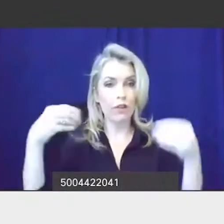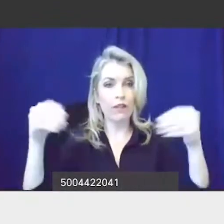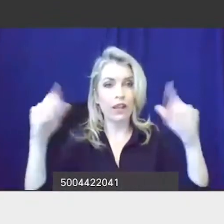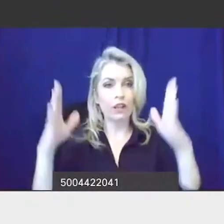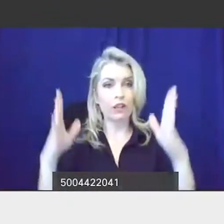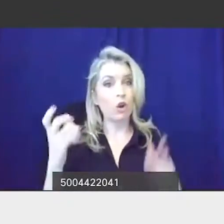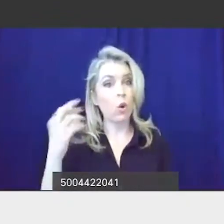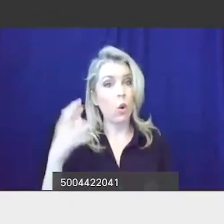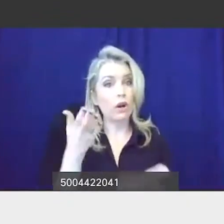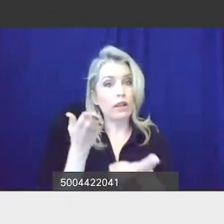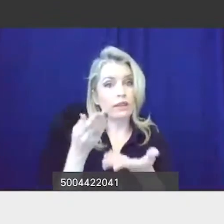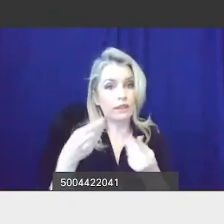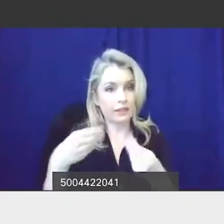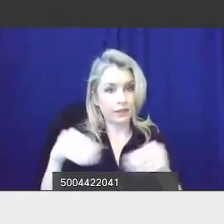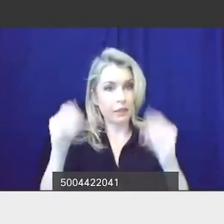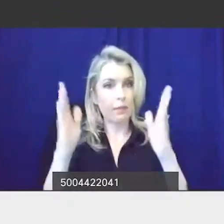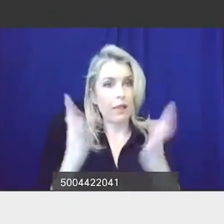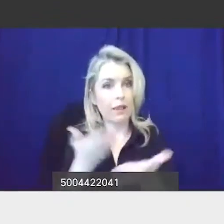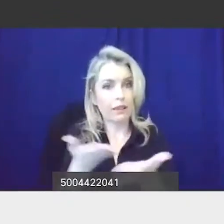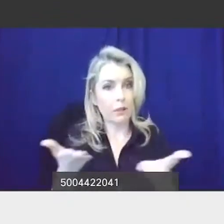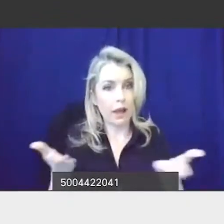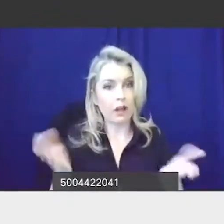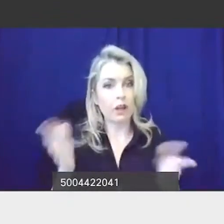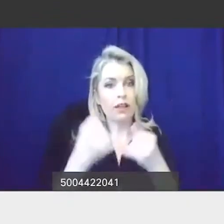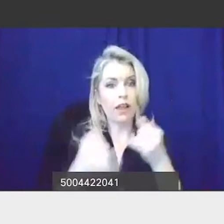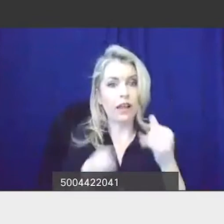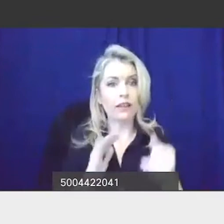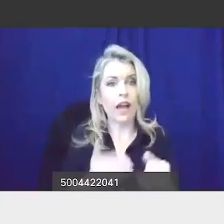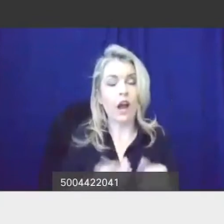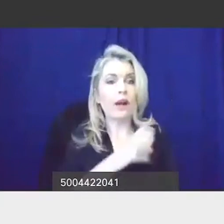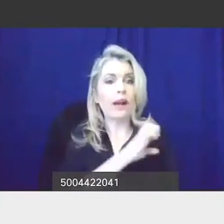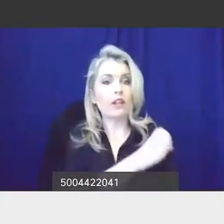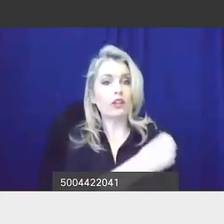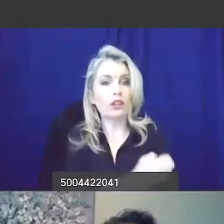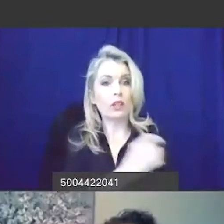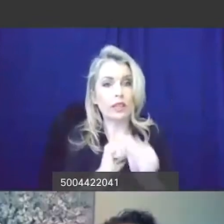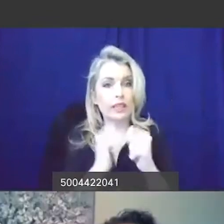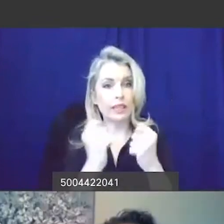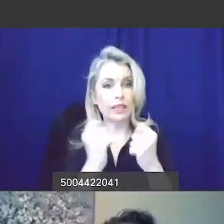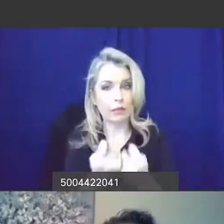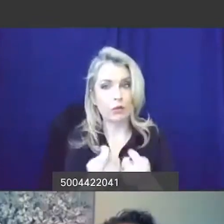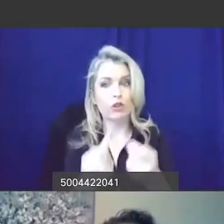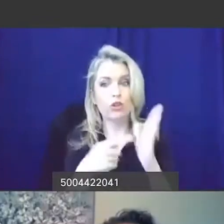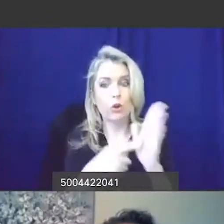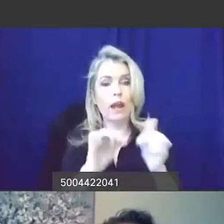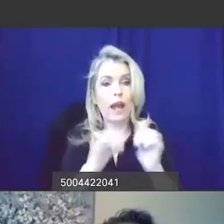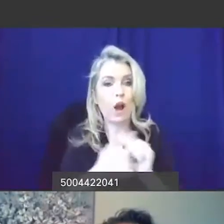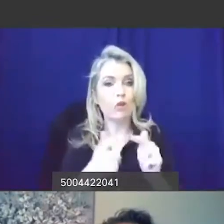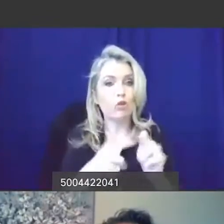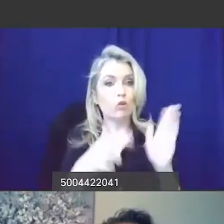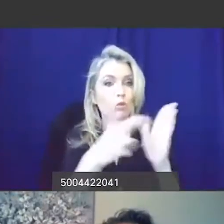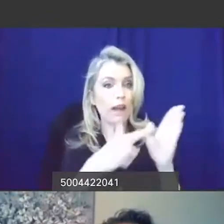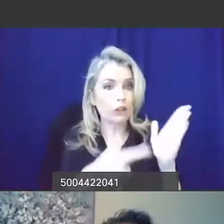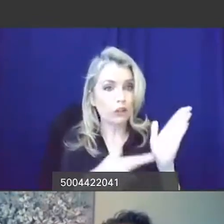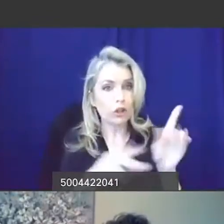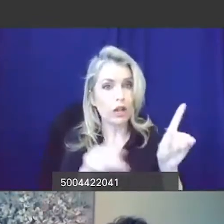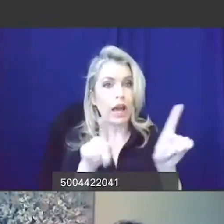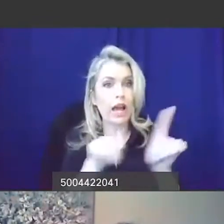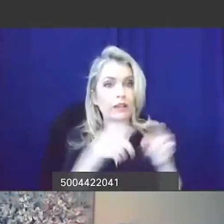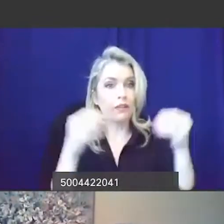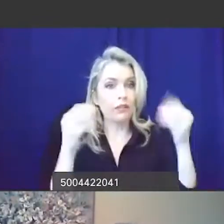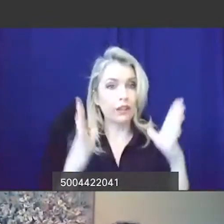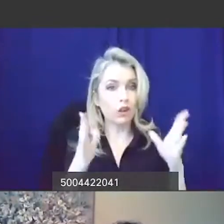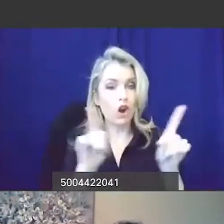services. Last month, our CPS Energy team covered how to register as a vendor, what current and upcoming bid opportunities